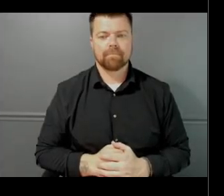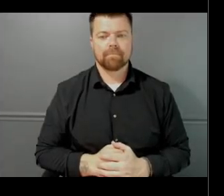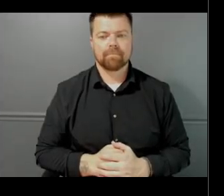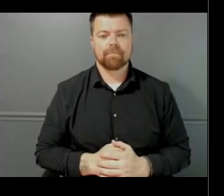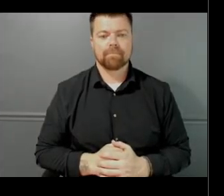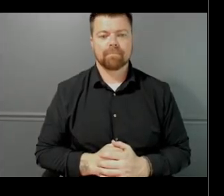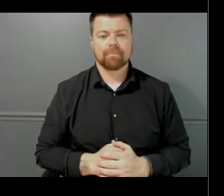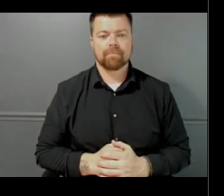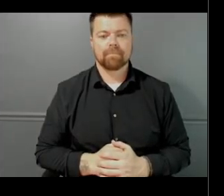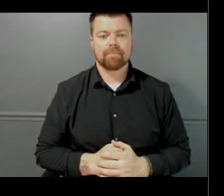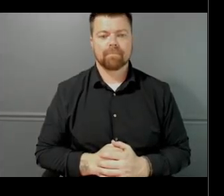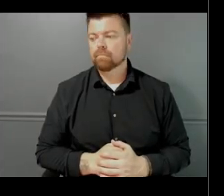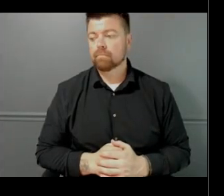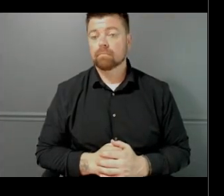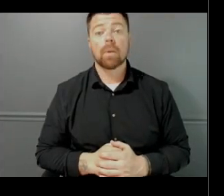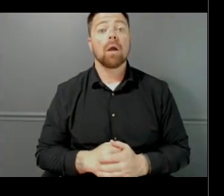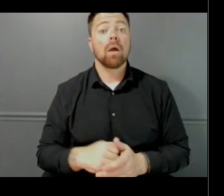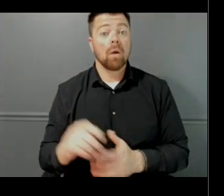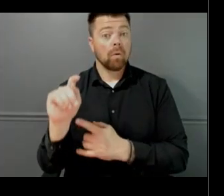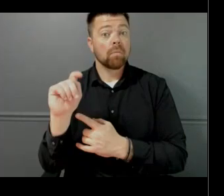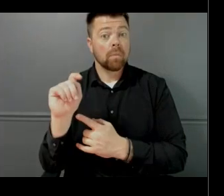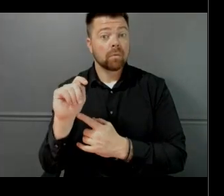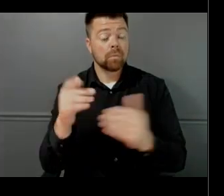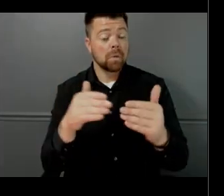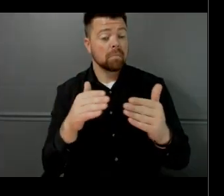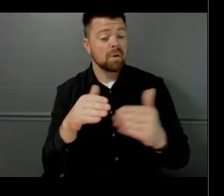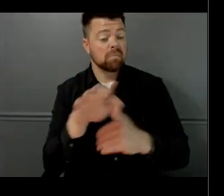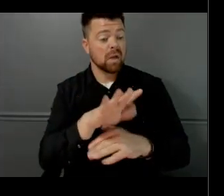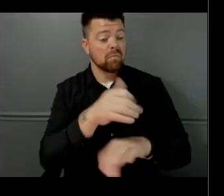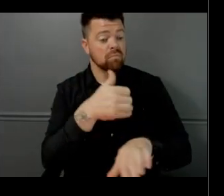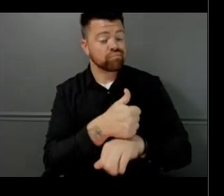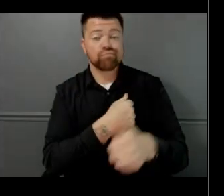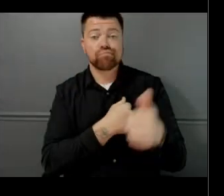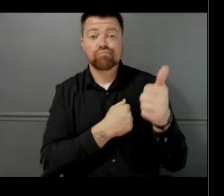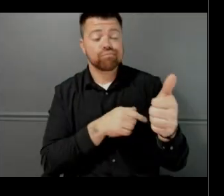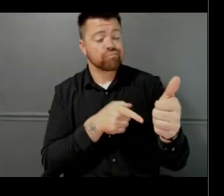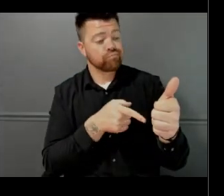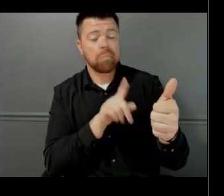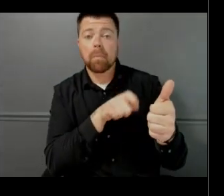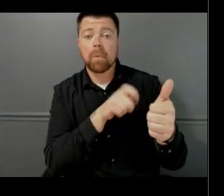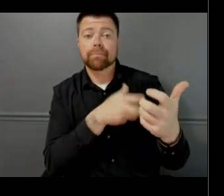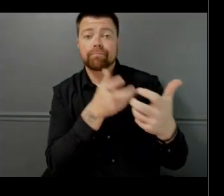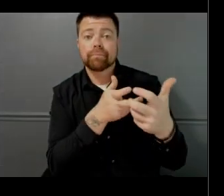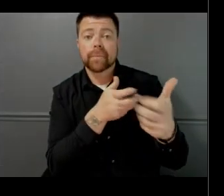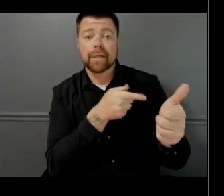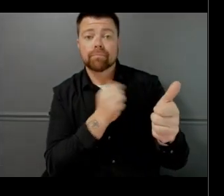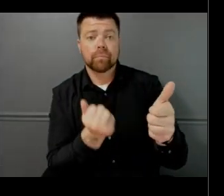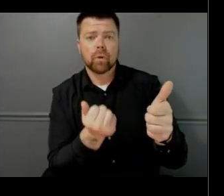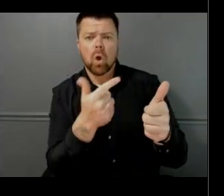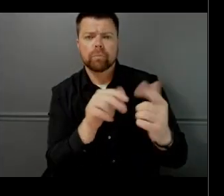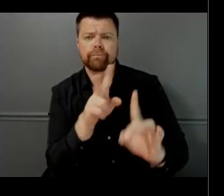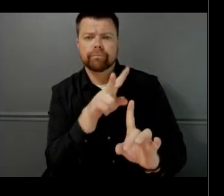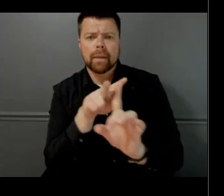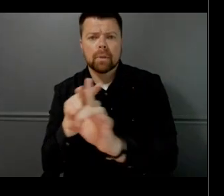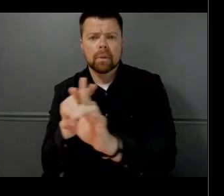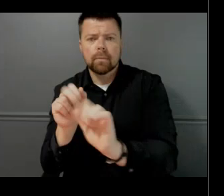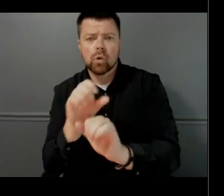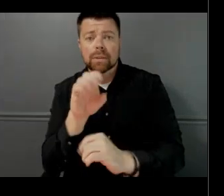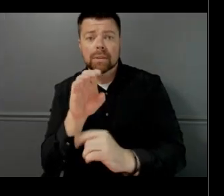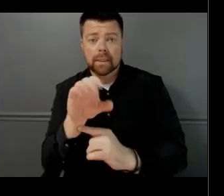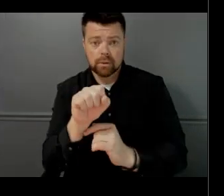A restroom in a public area must meet all applicable sections of